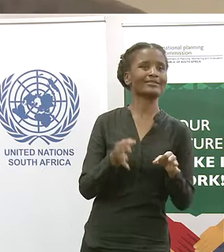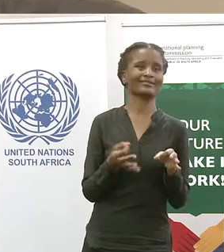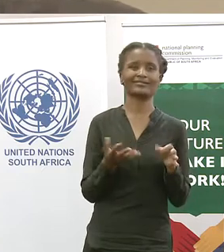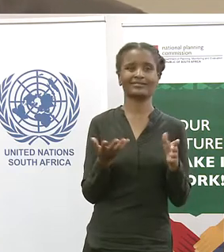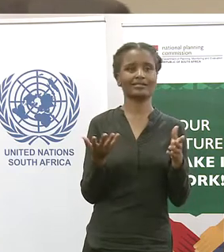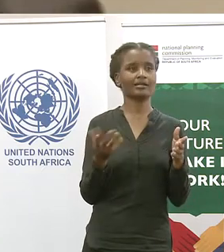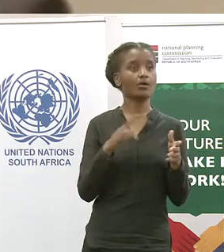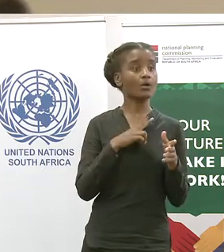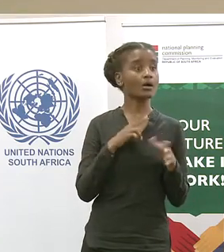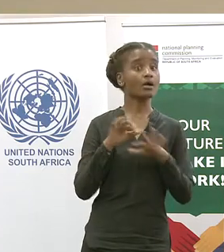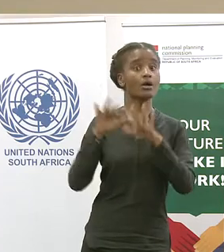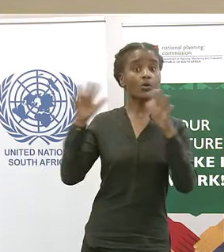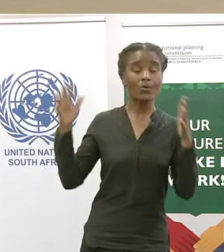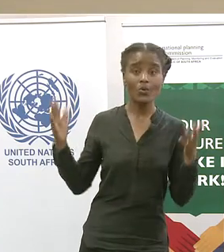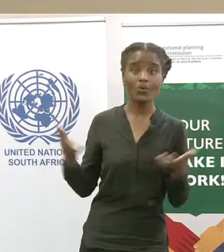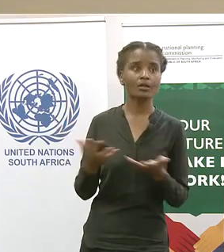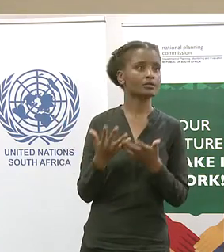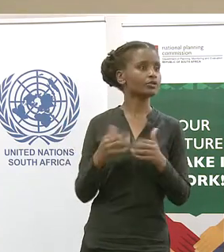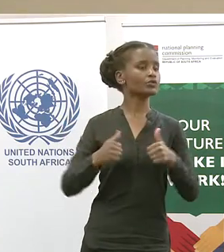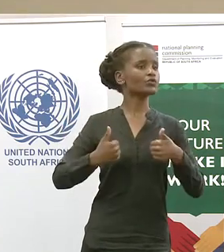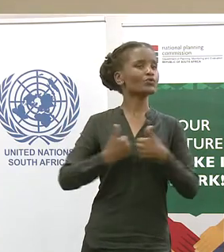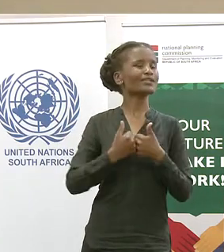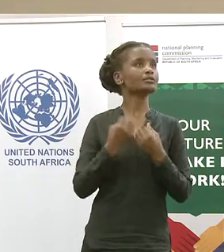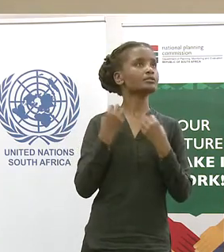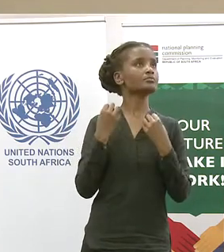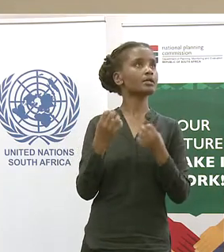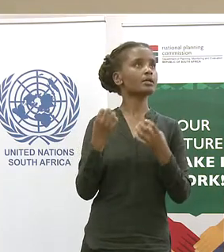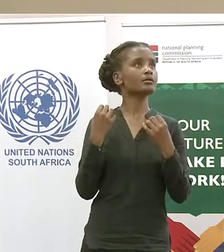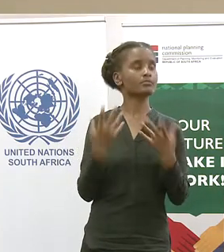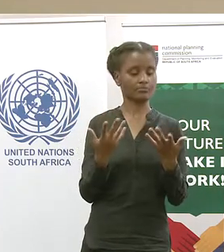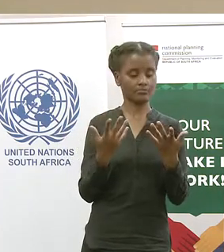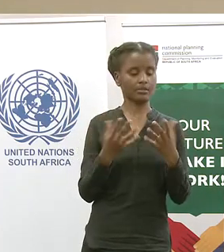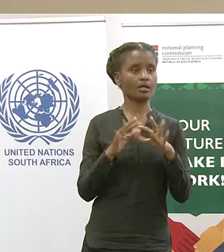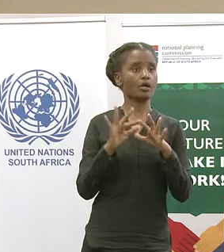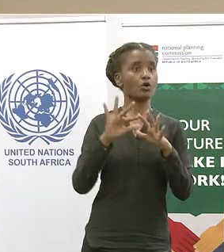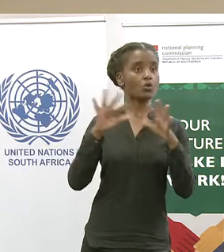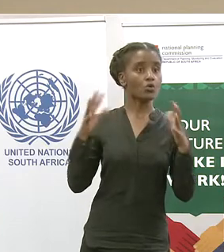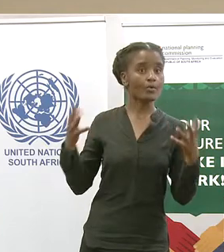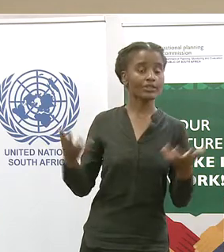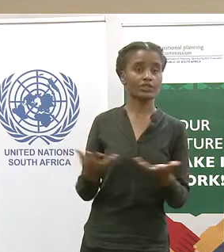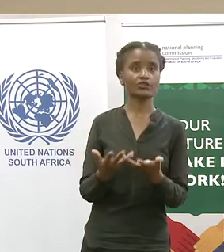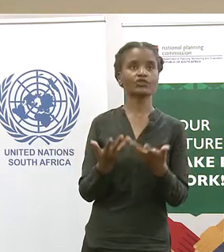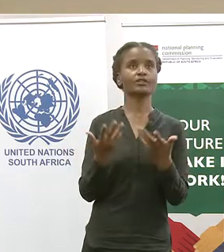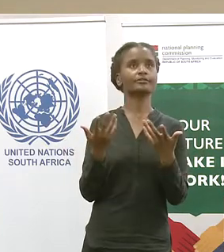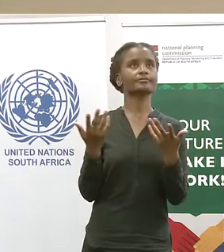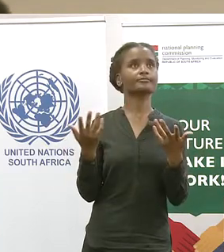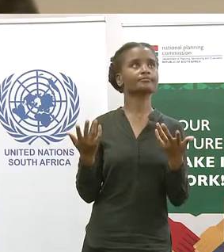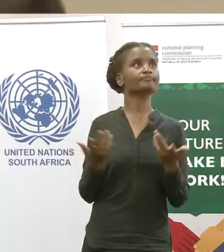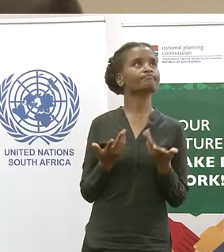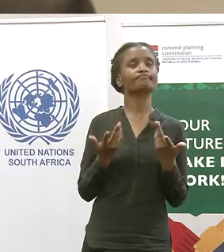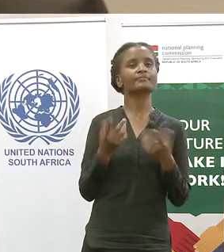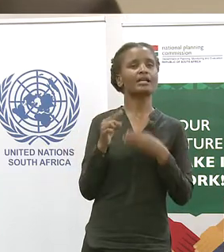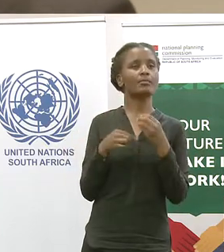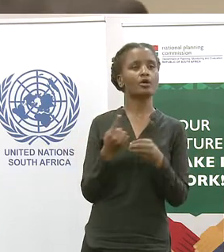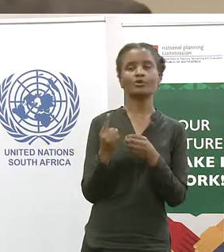is confronting numerous challenges from deglobalization, so what we're bearing witness to in terms of